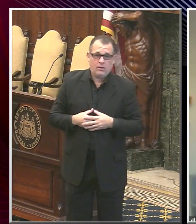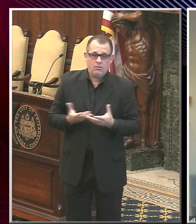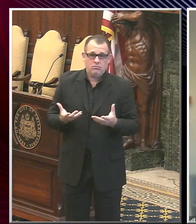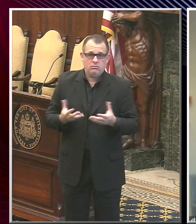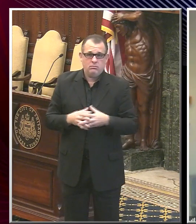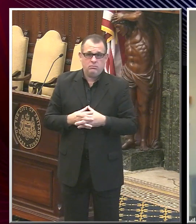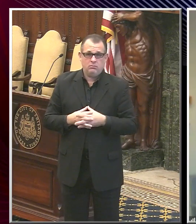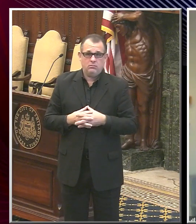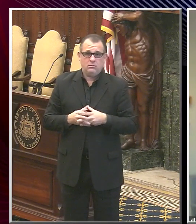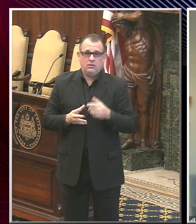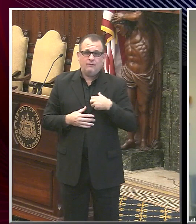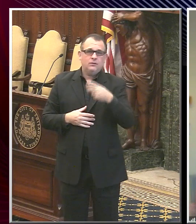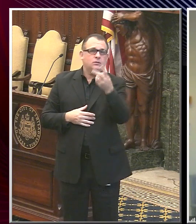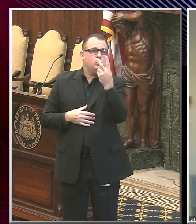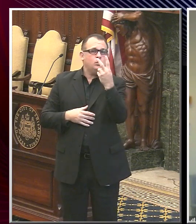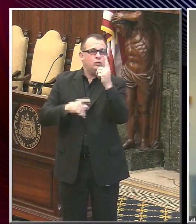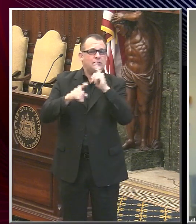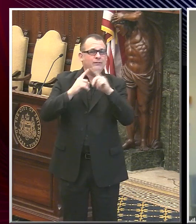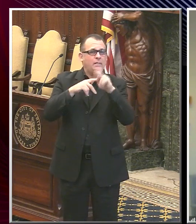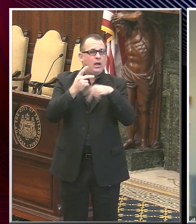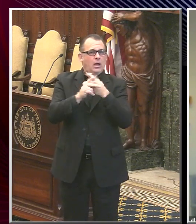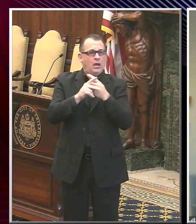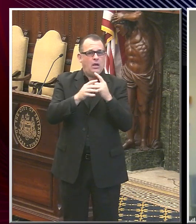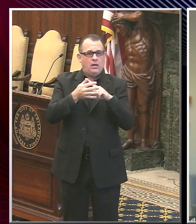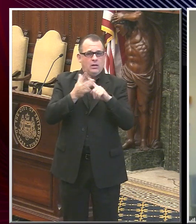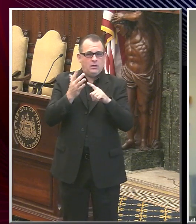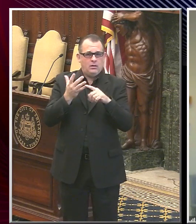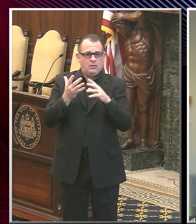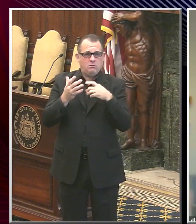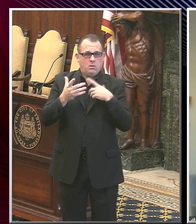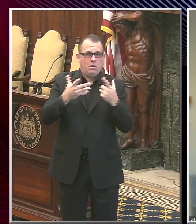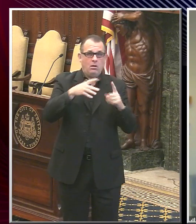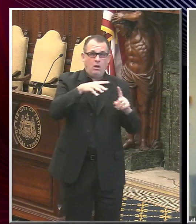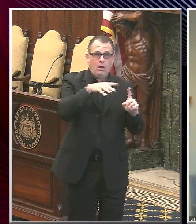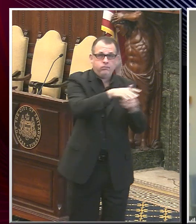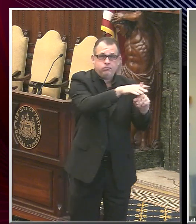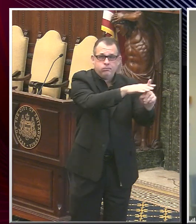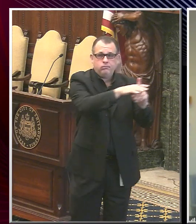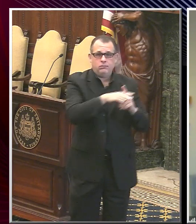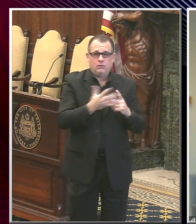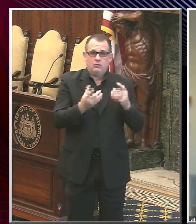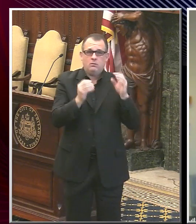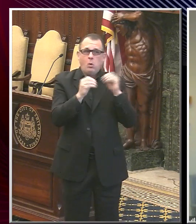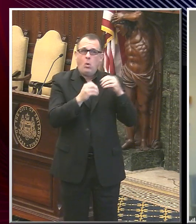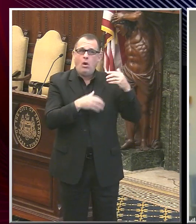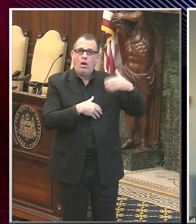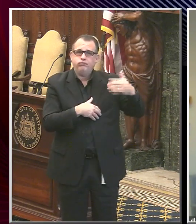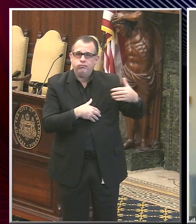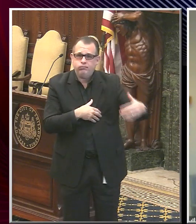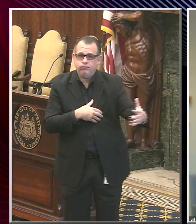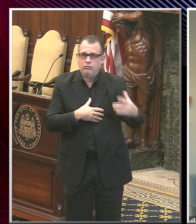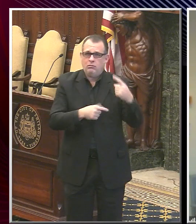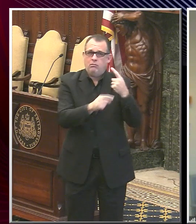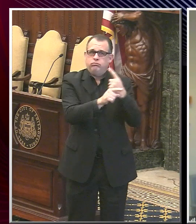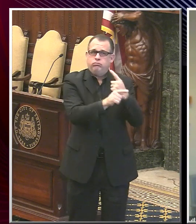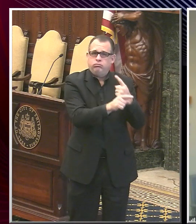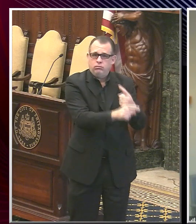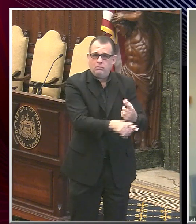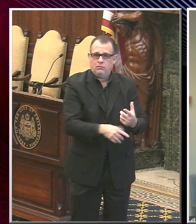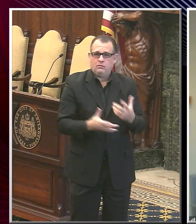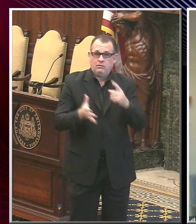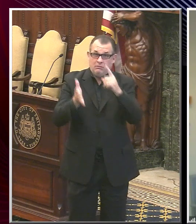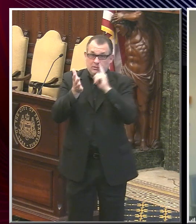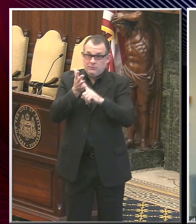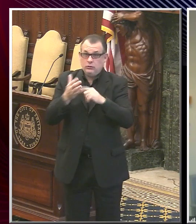types of inspections. One of them is just a routinely scheduled inspection, and those are a little more frequently than once a year. And then we also do inspections based